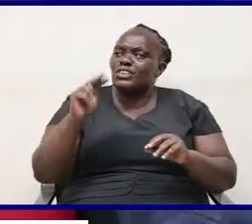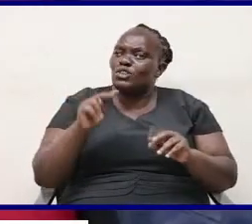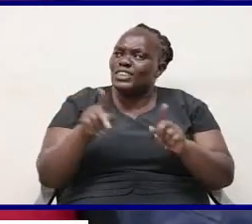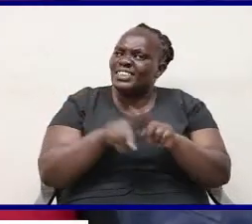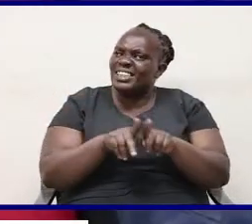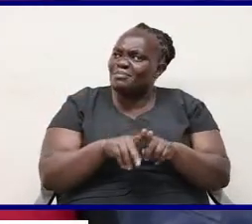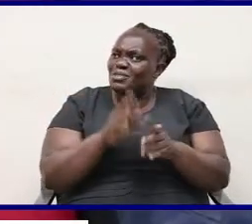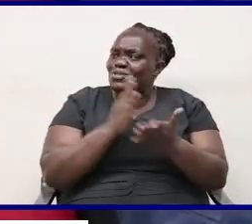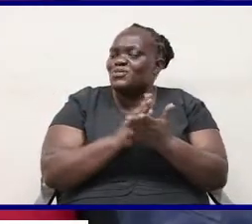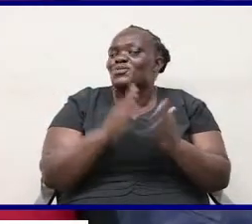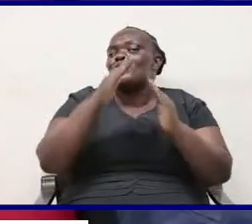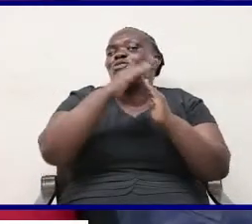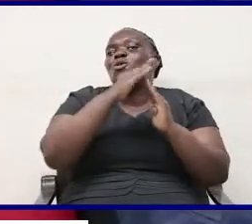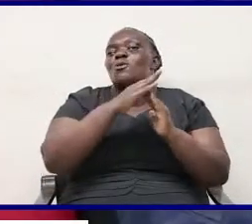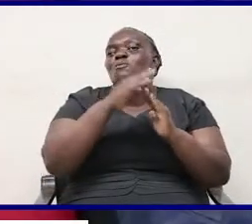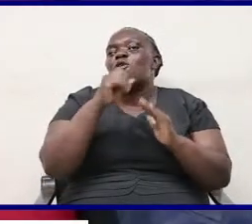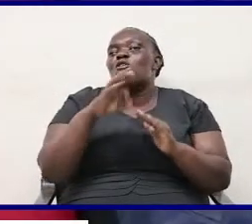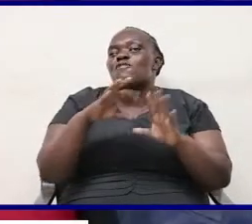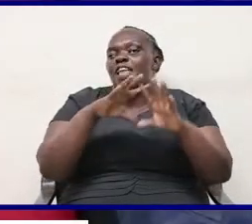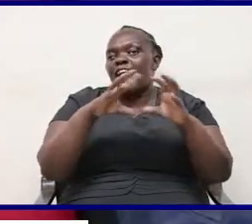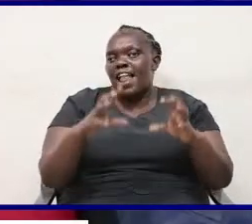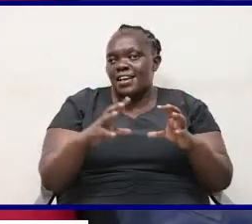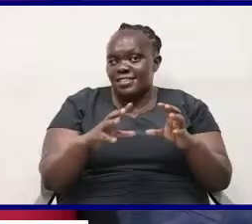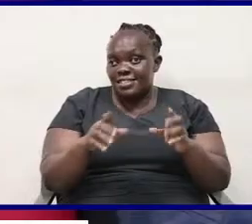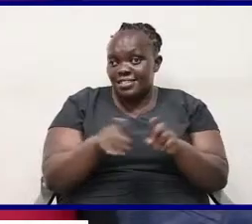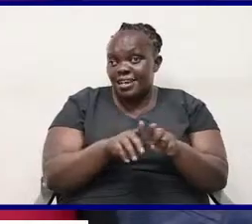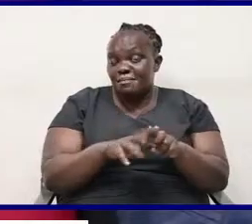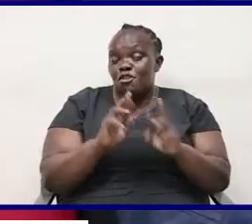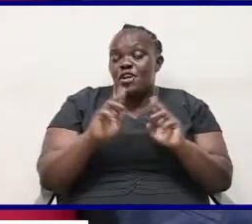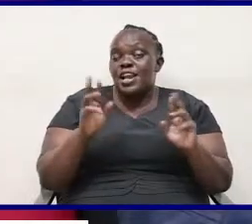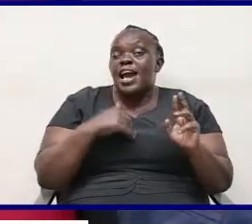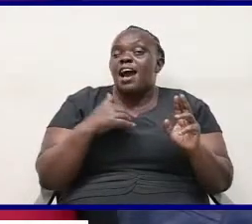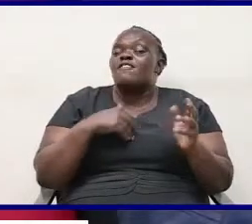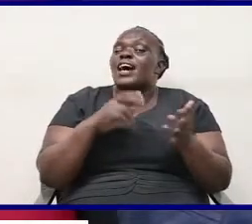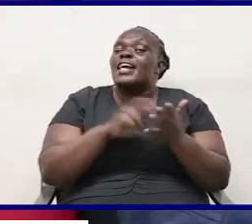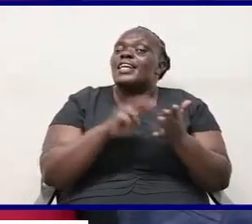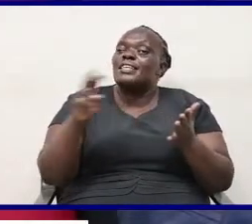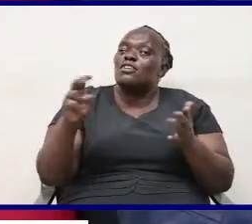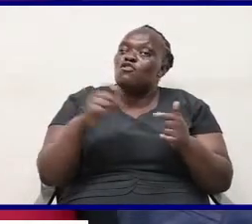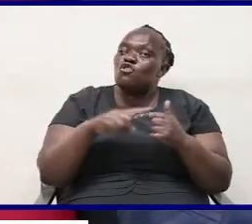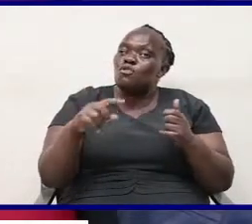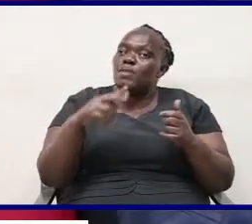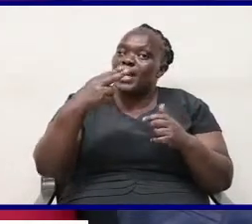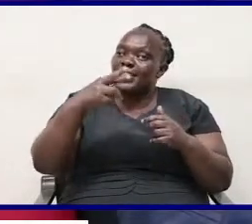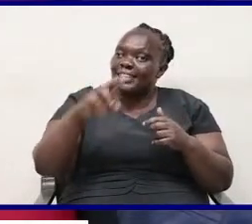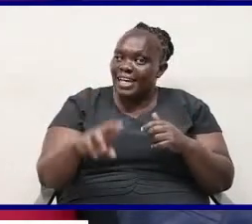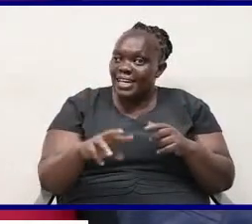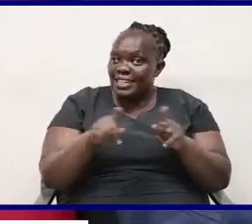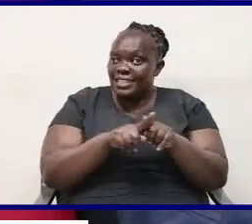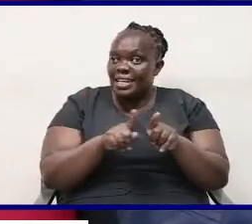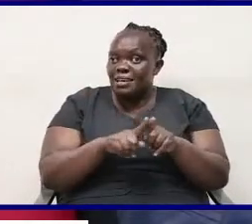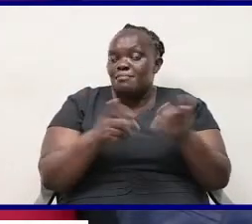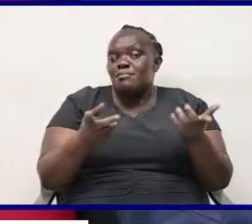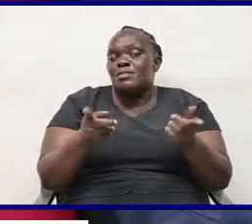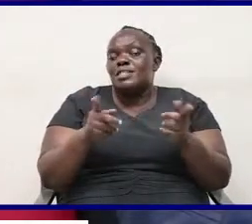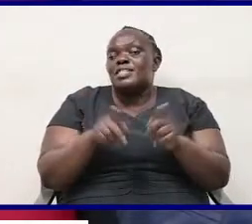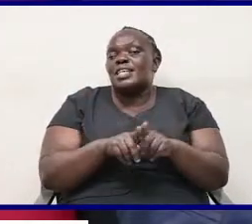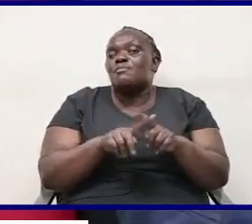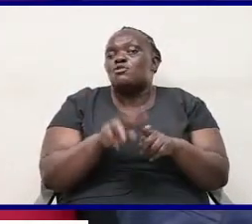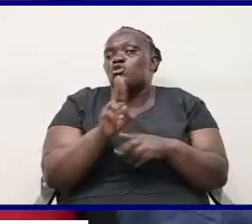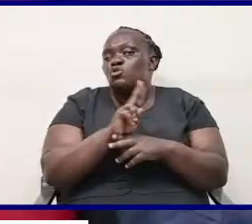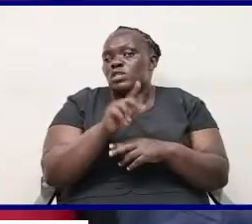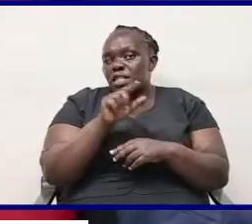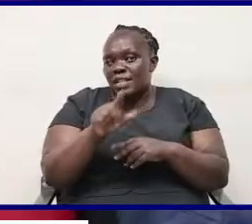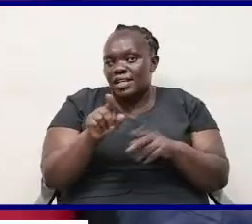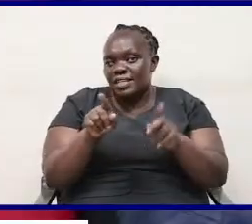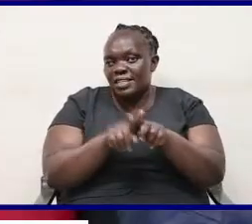actually top of the class. So we already have an advantage from the human resource perspective that we have, and we could then use